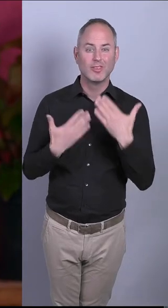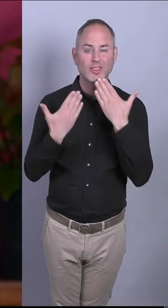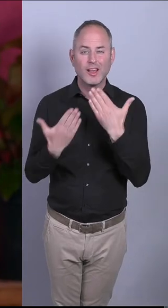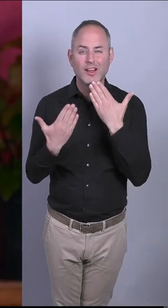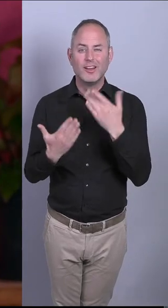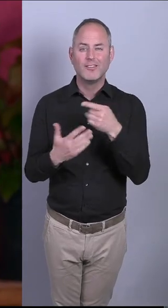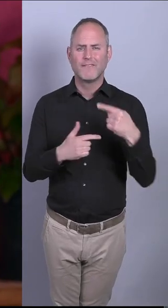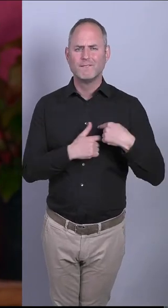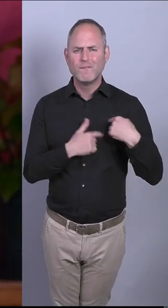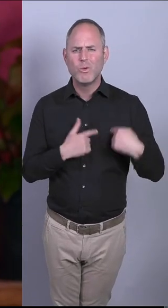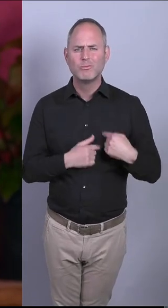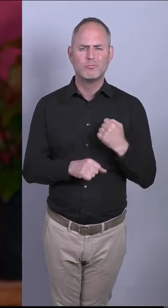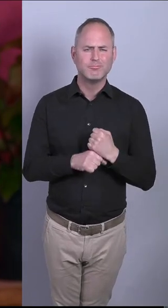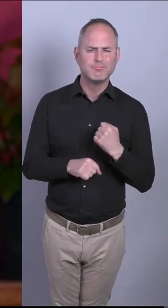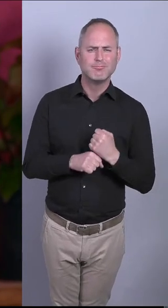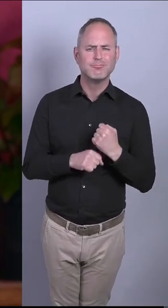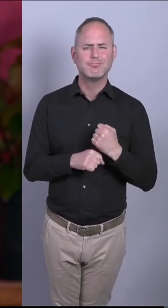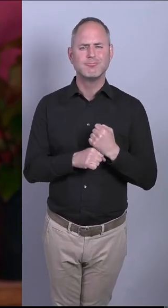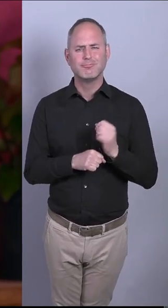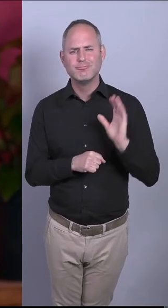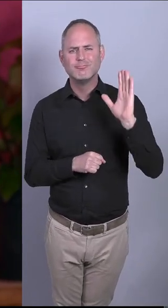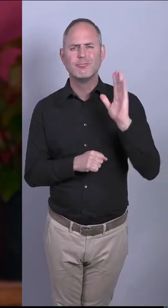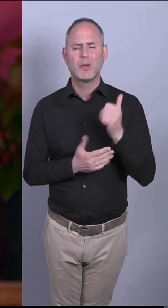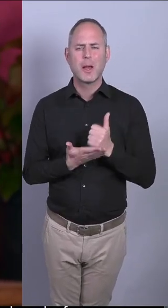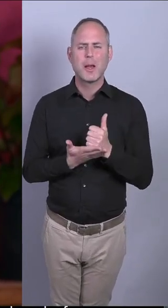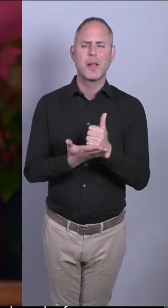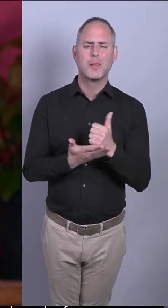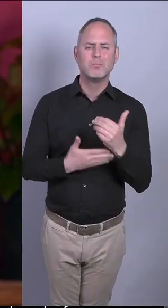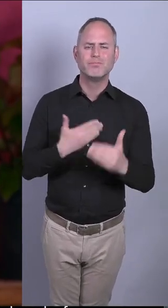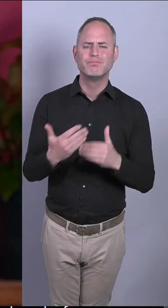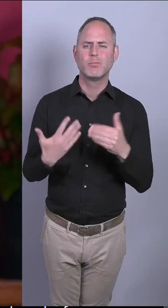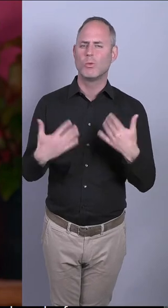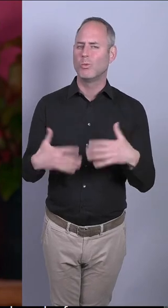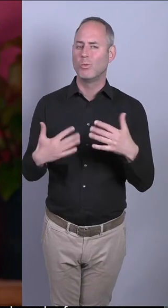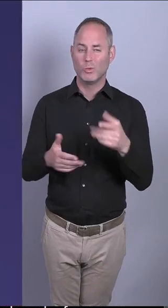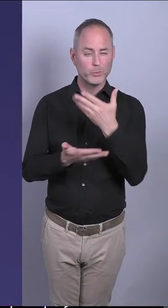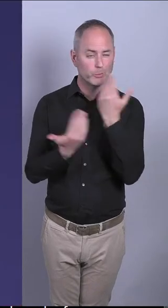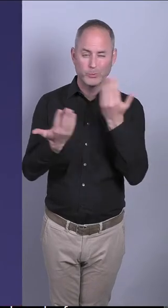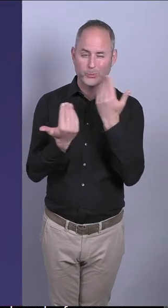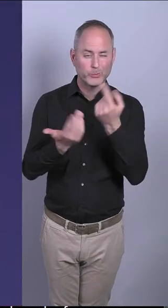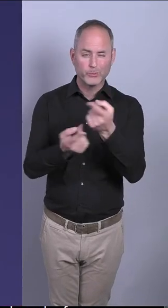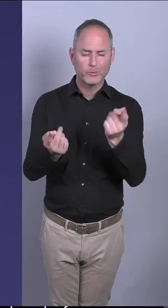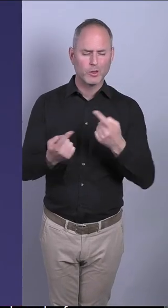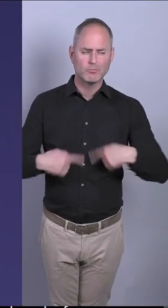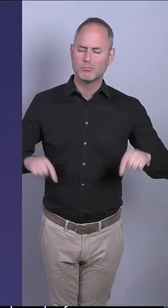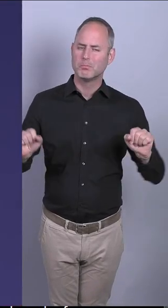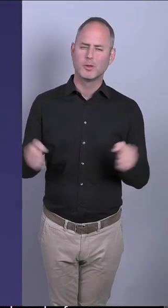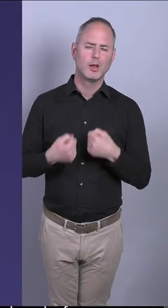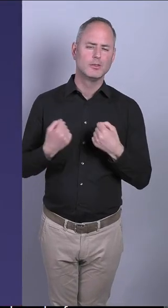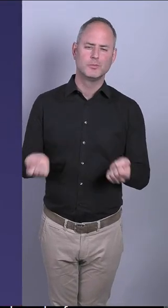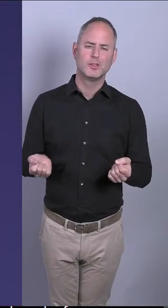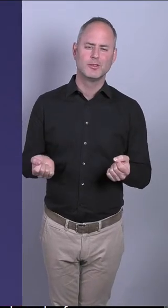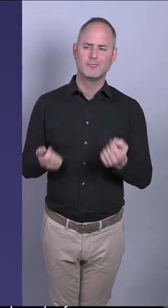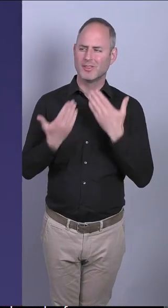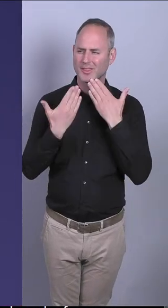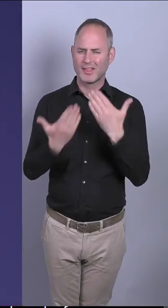your participation. Without you, the Special Olympics couldn't take place. Thank you for joining us